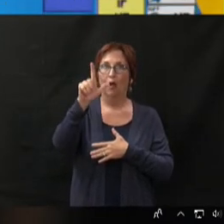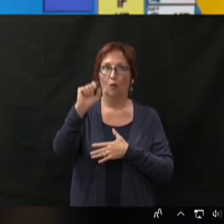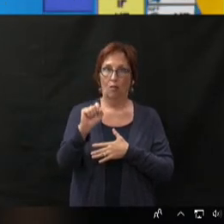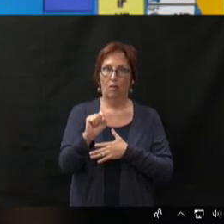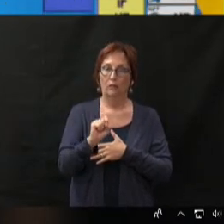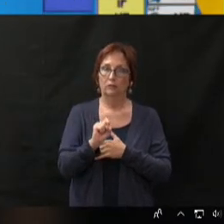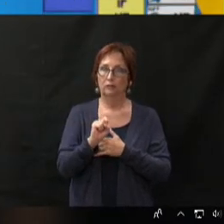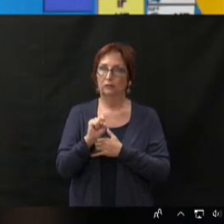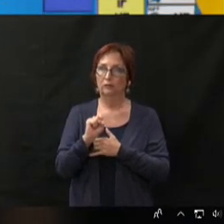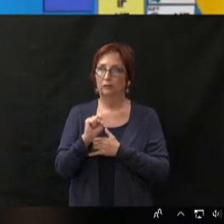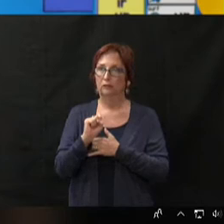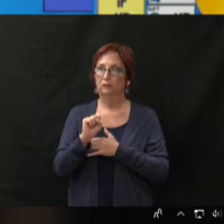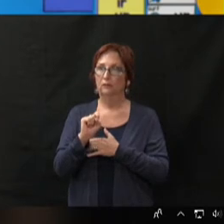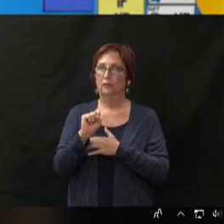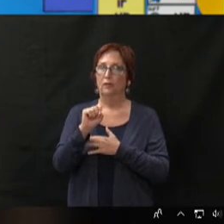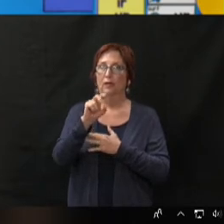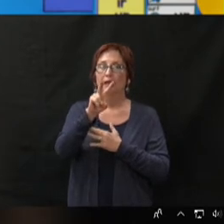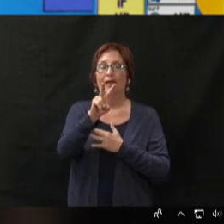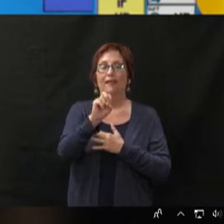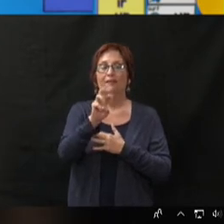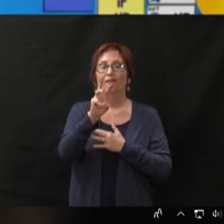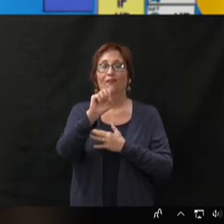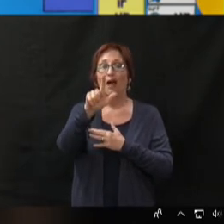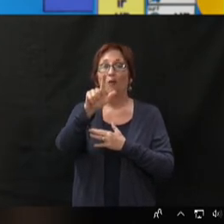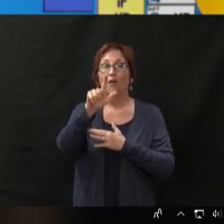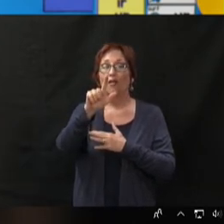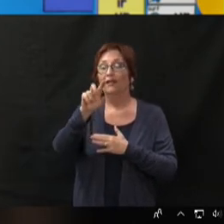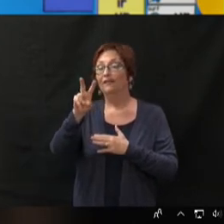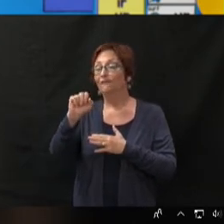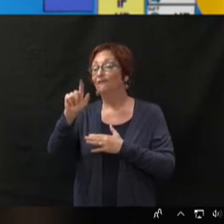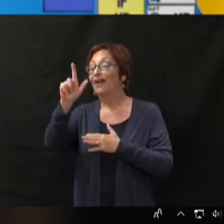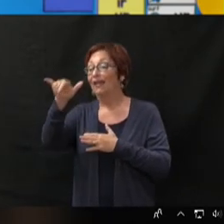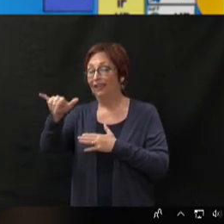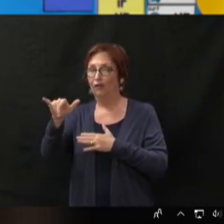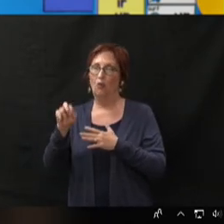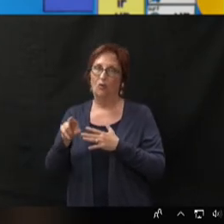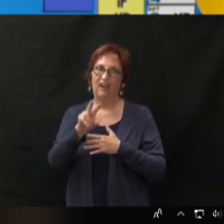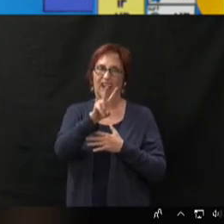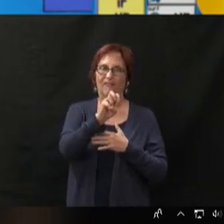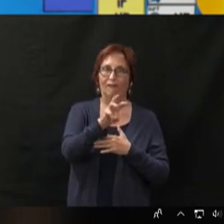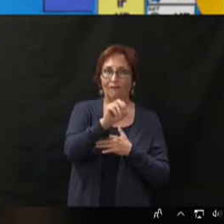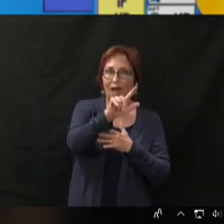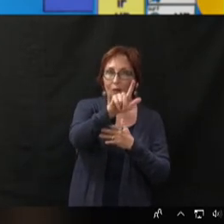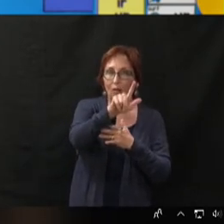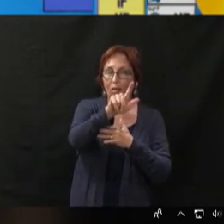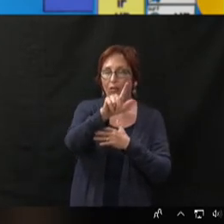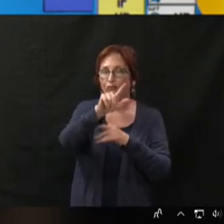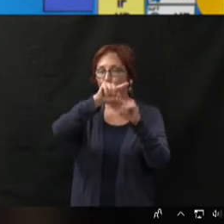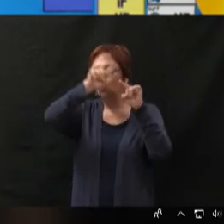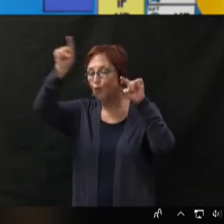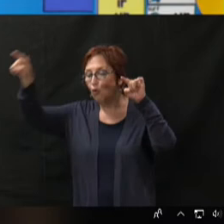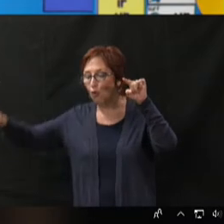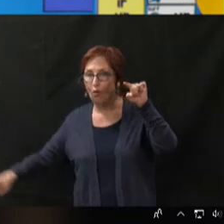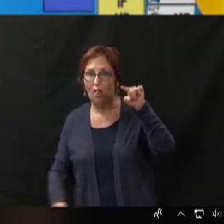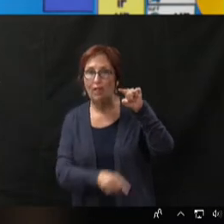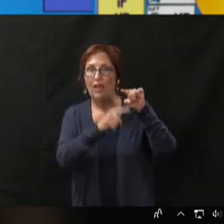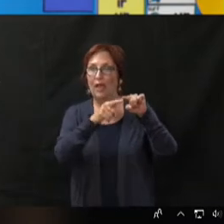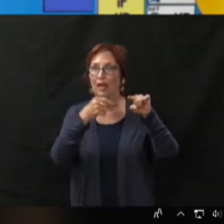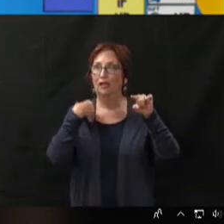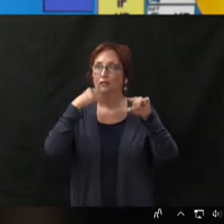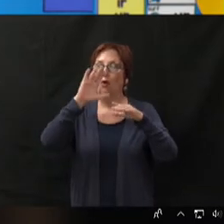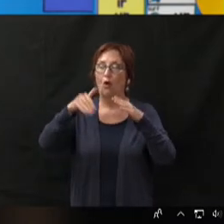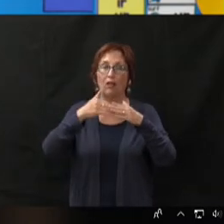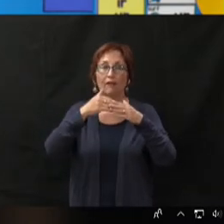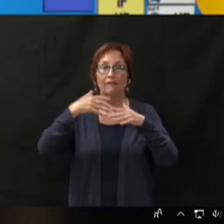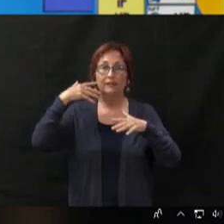This is the vowel valley or a vowel circle. It has all of the vowel sounds. These are all the vowel